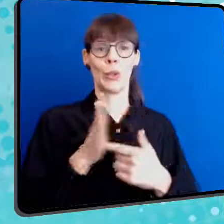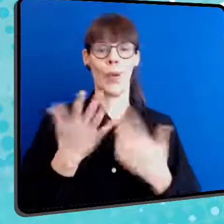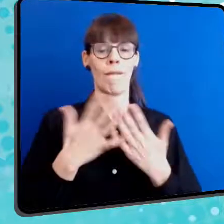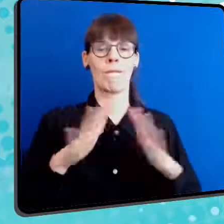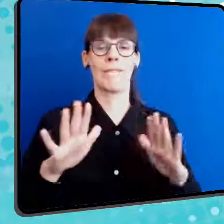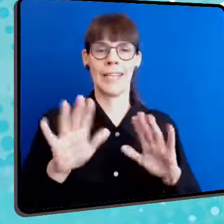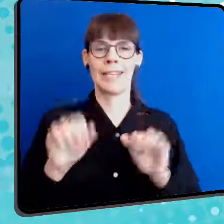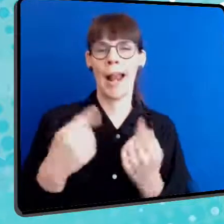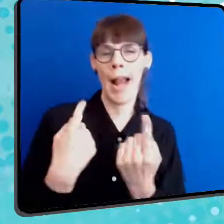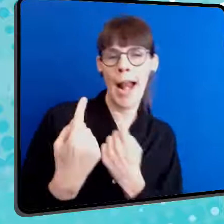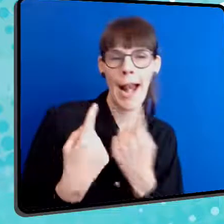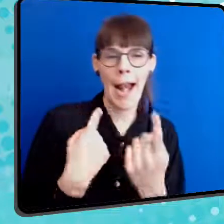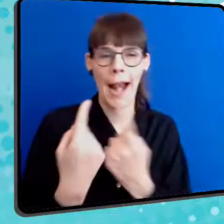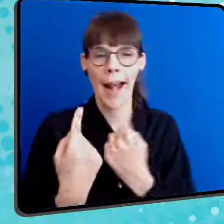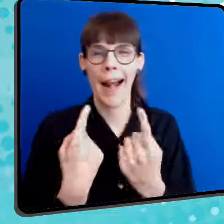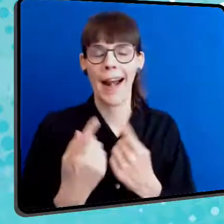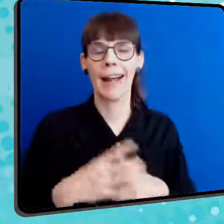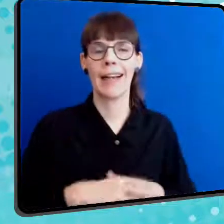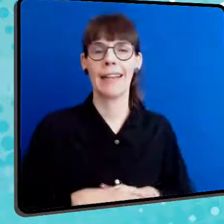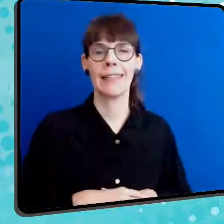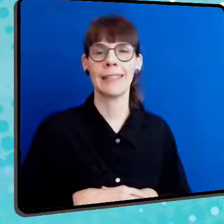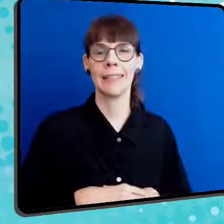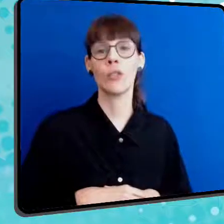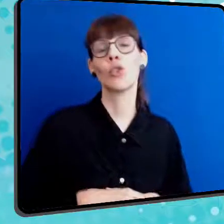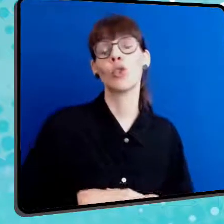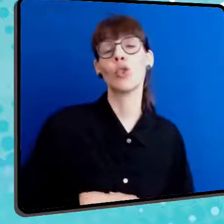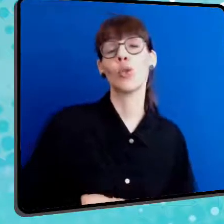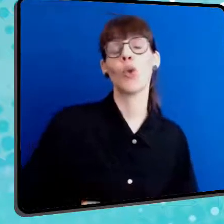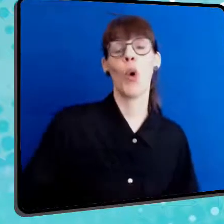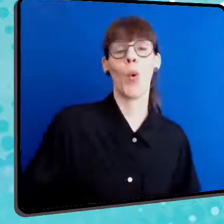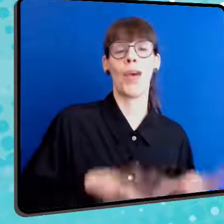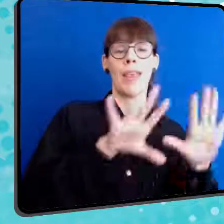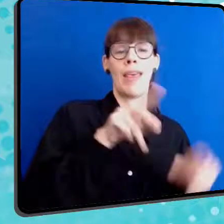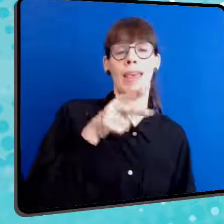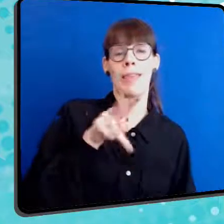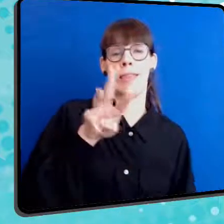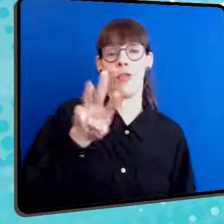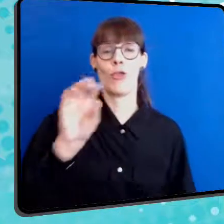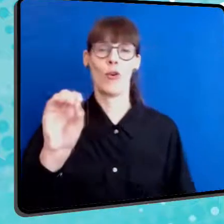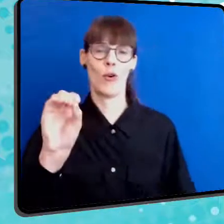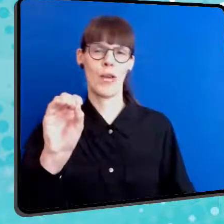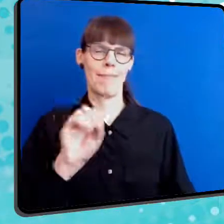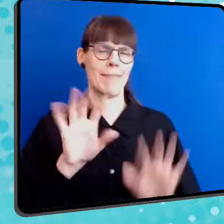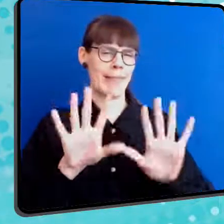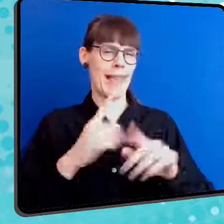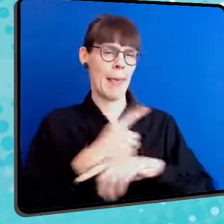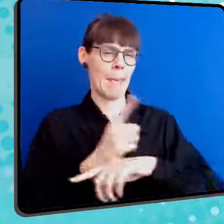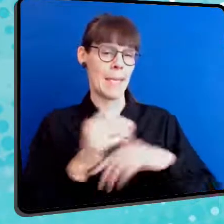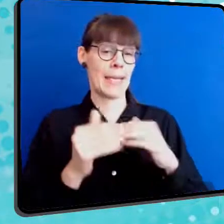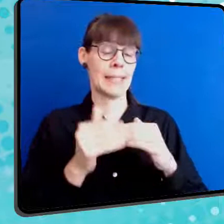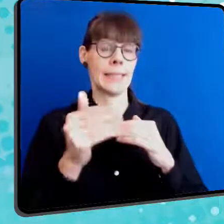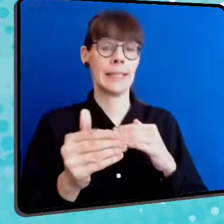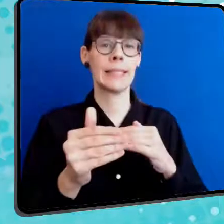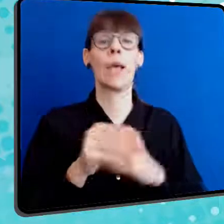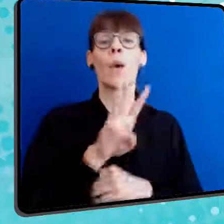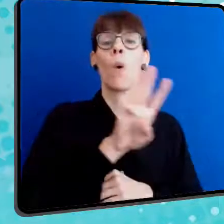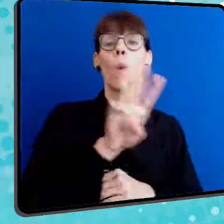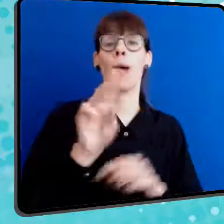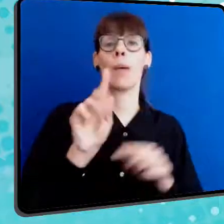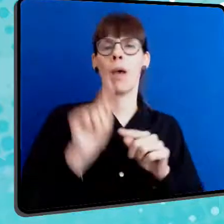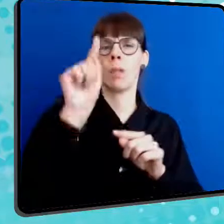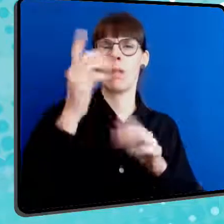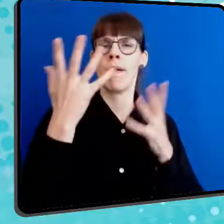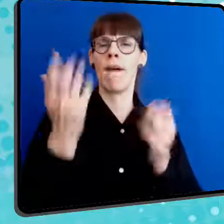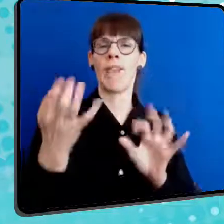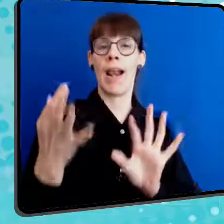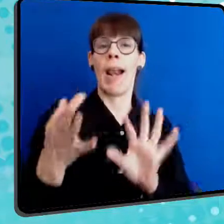that will be at 10:30 in 10 minutes. The link is on top of the website. And you will join the